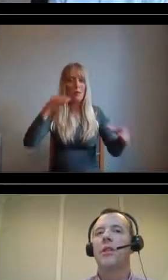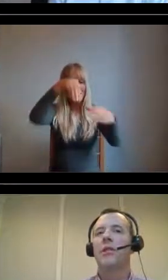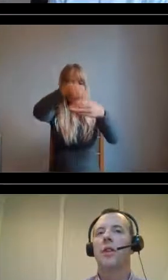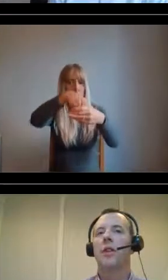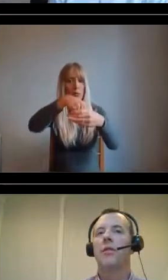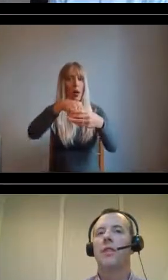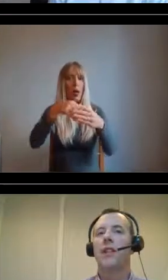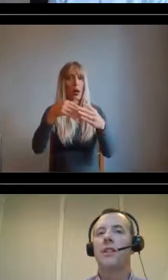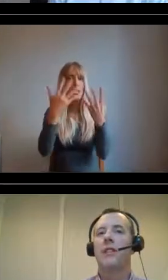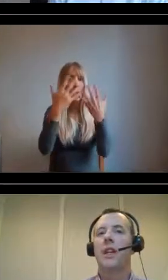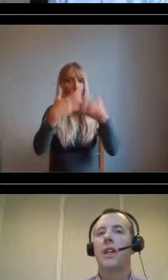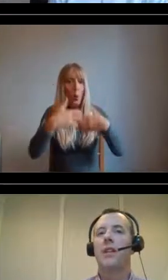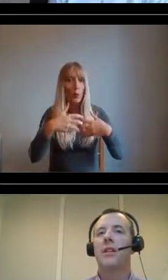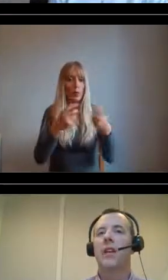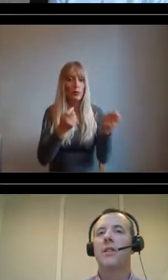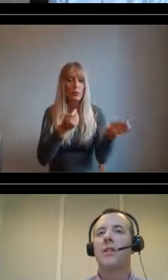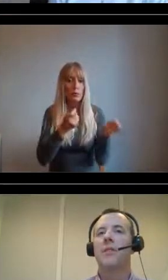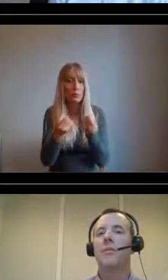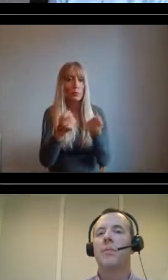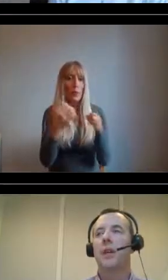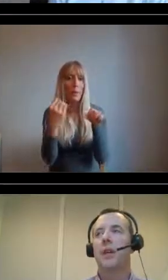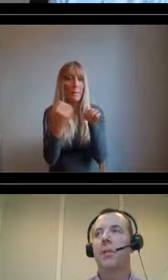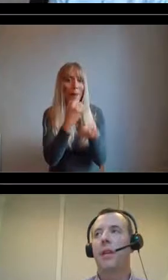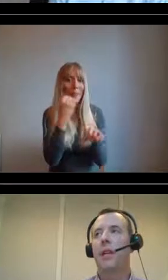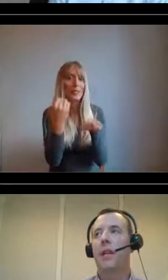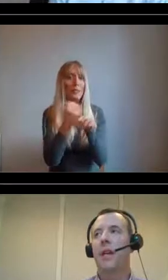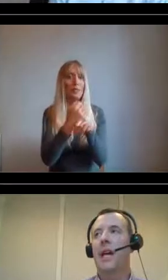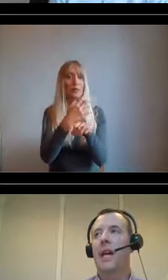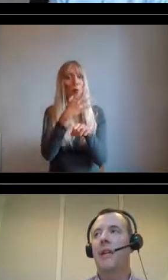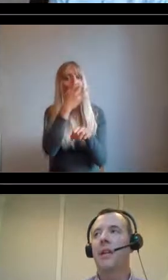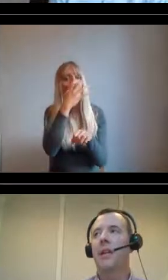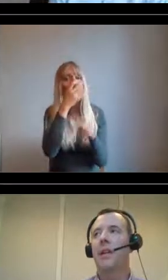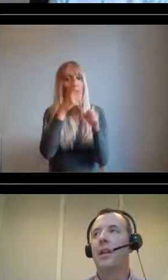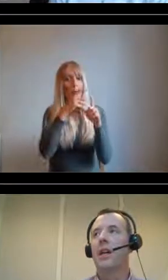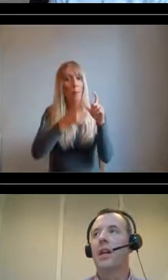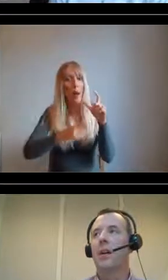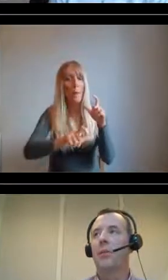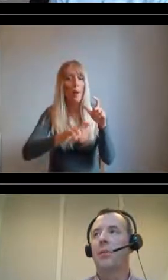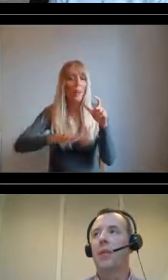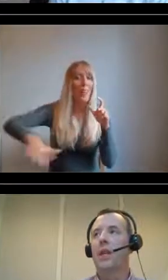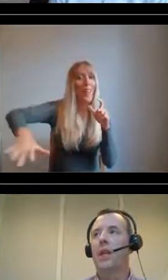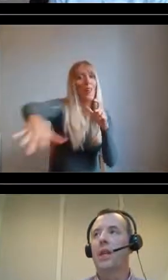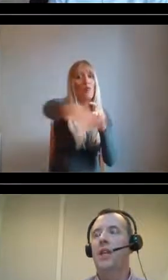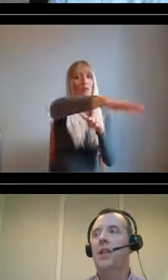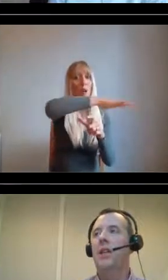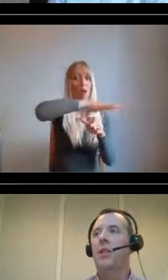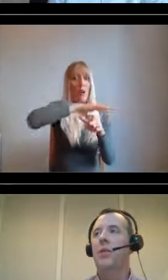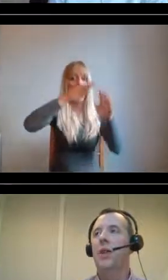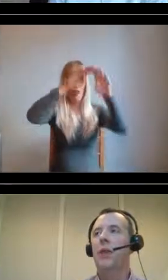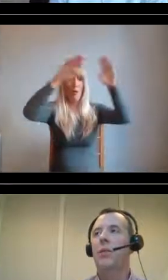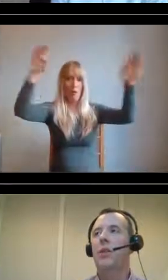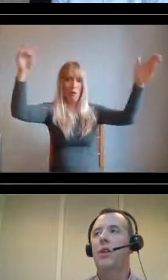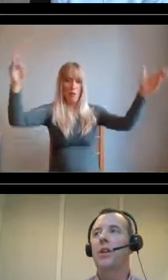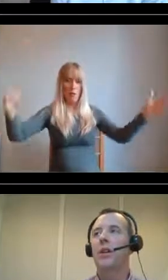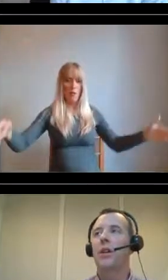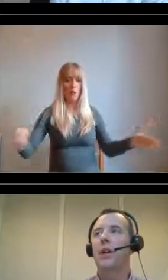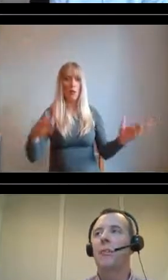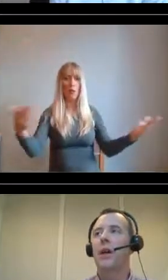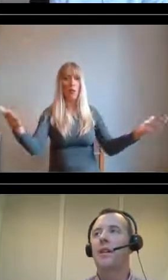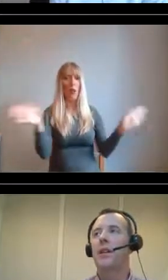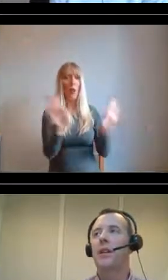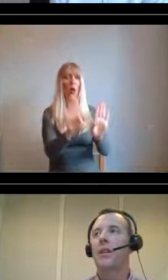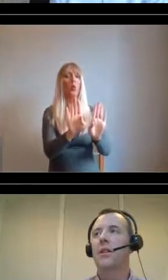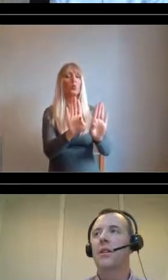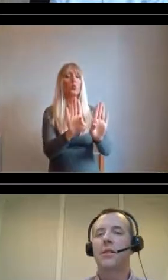maintenance of an existing gas pipeline in that area. our works